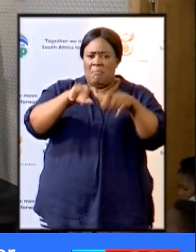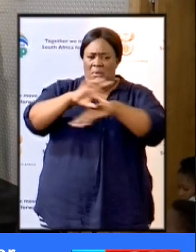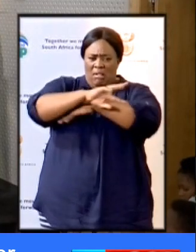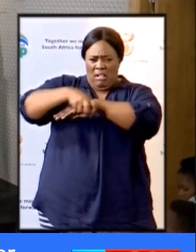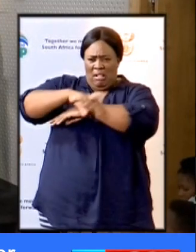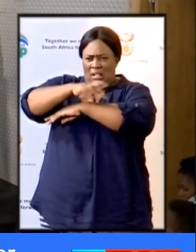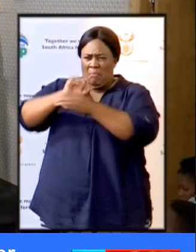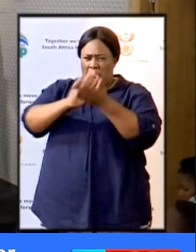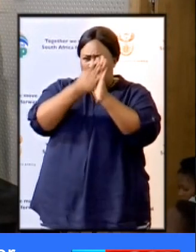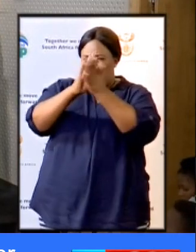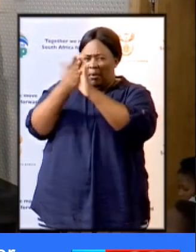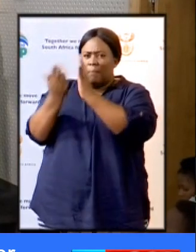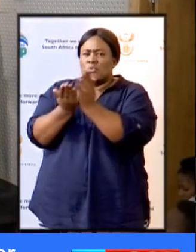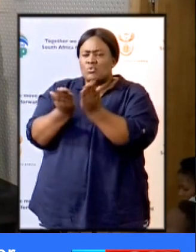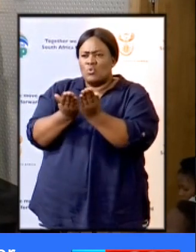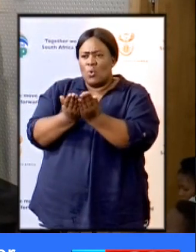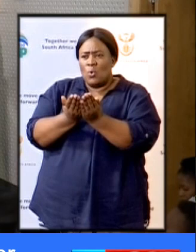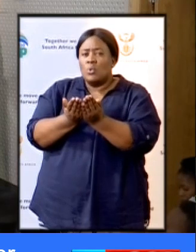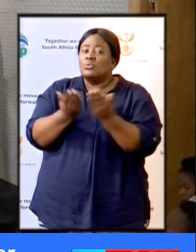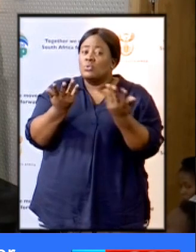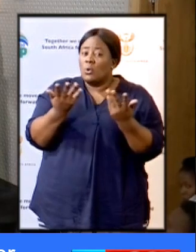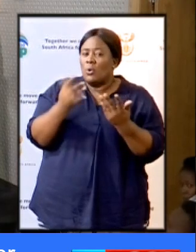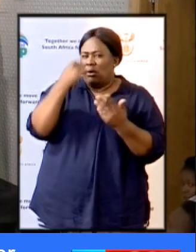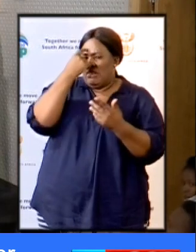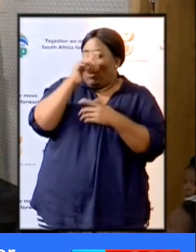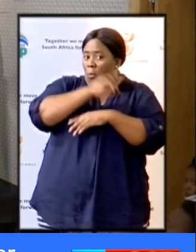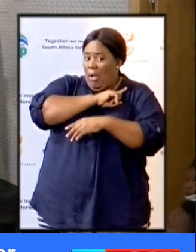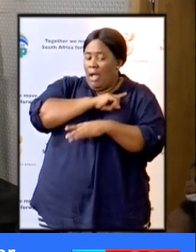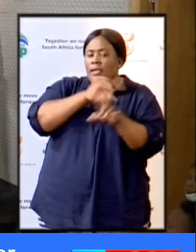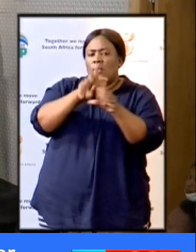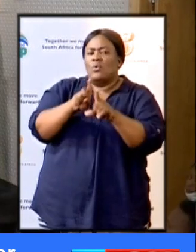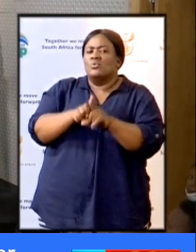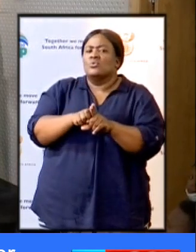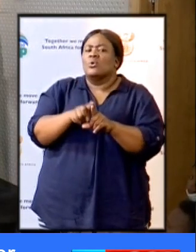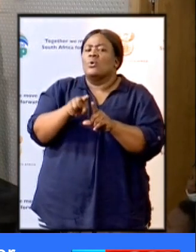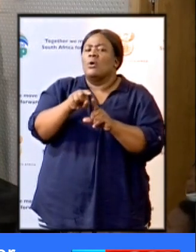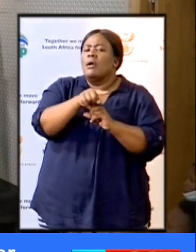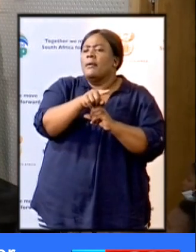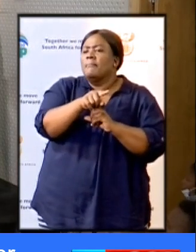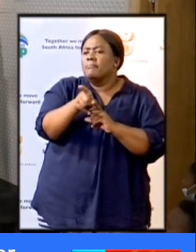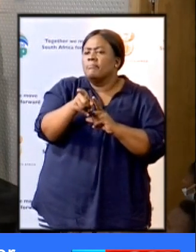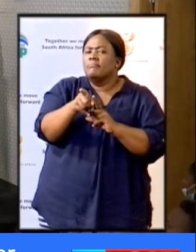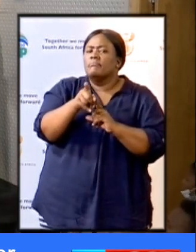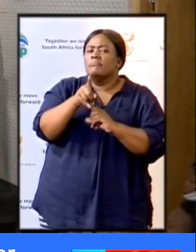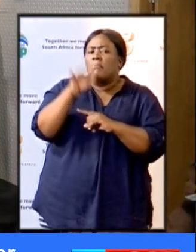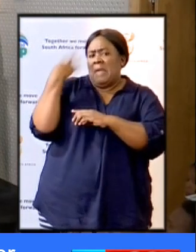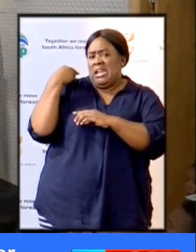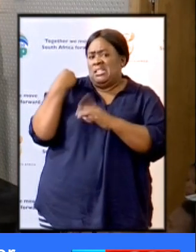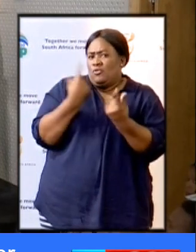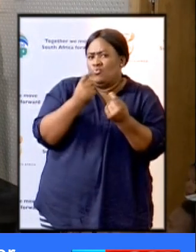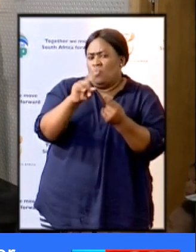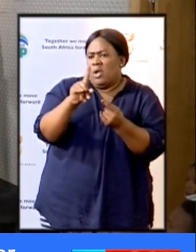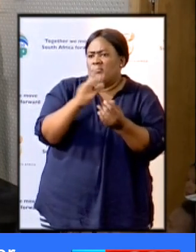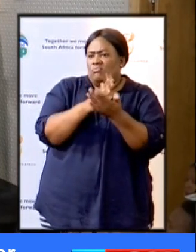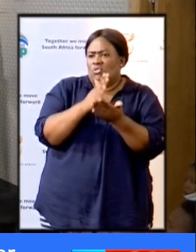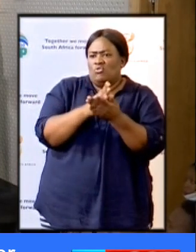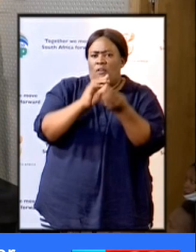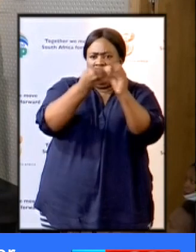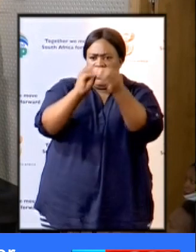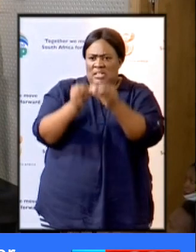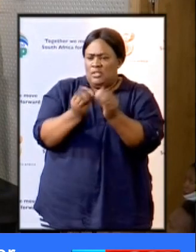Minister. And then there's a clarity-seeking question from Vickers Berger from Netwerk 24. He's